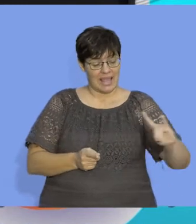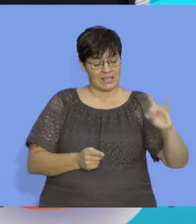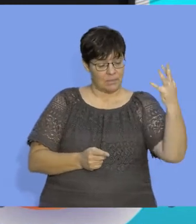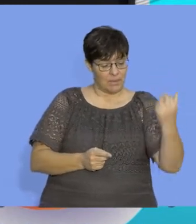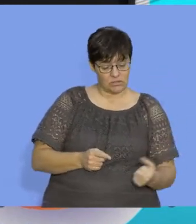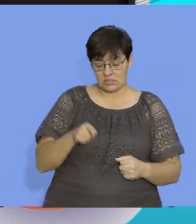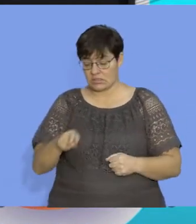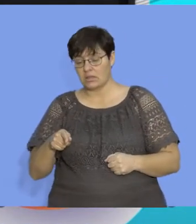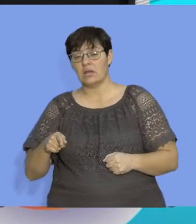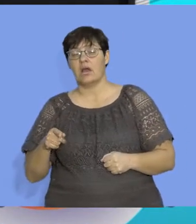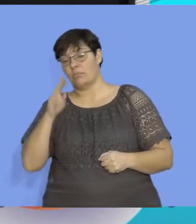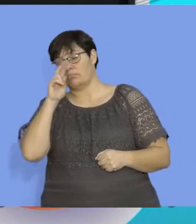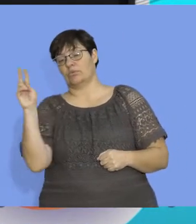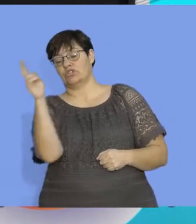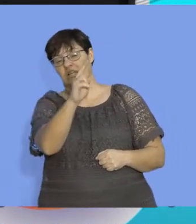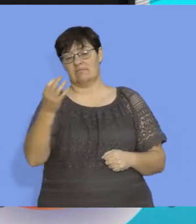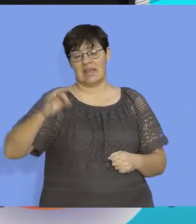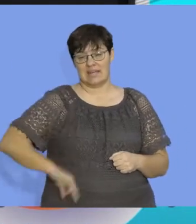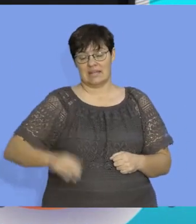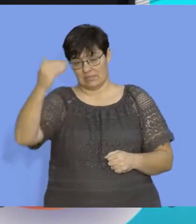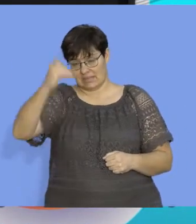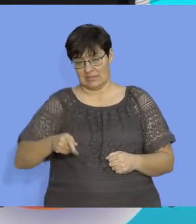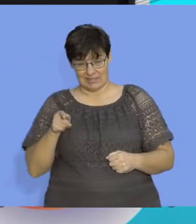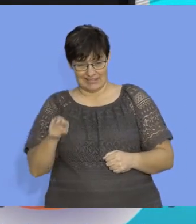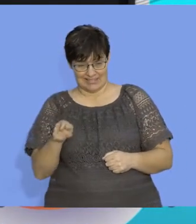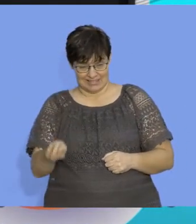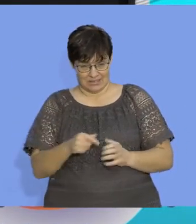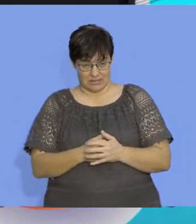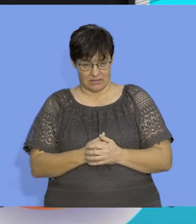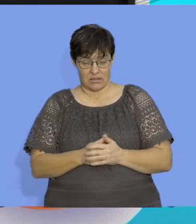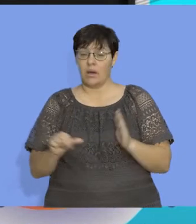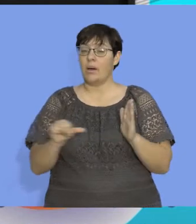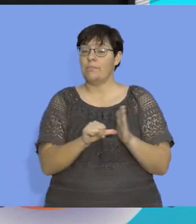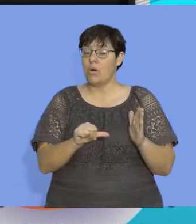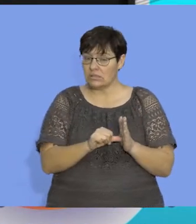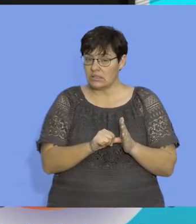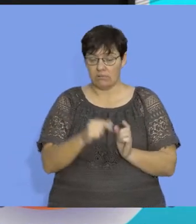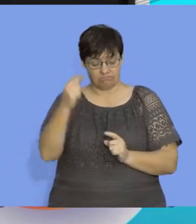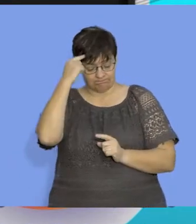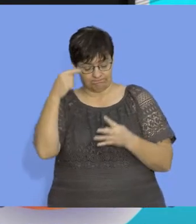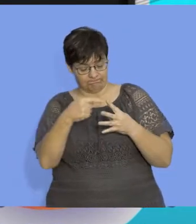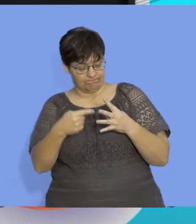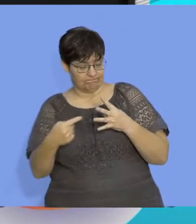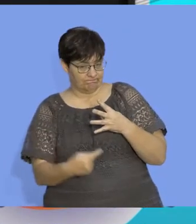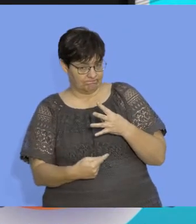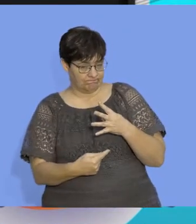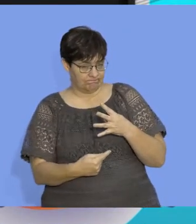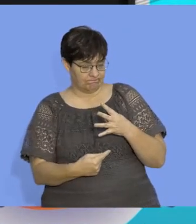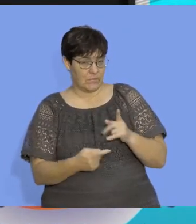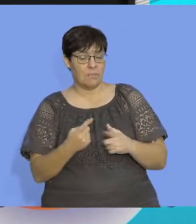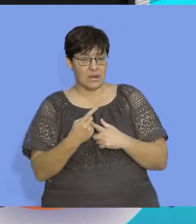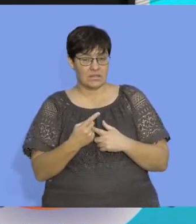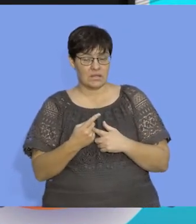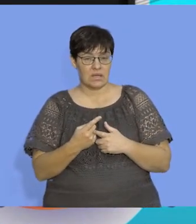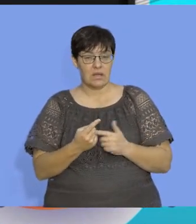statement. Very important considerations. Take into account that if you are given an income statement to use as a